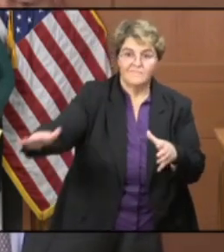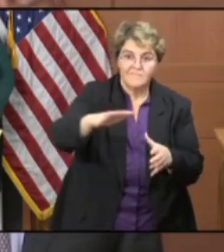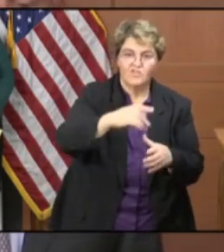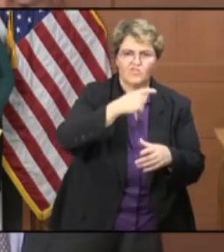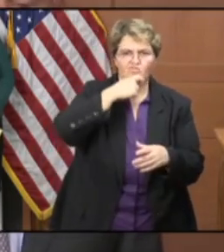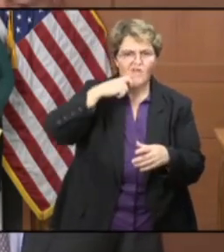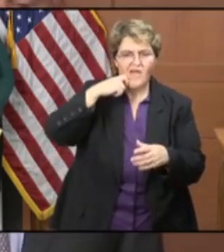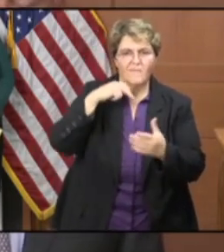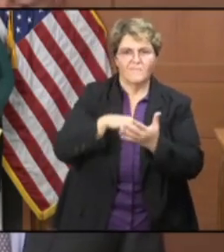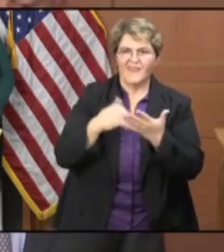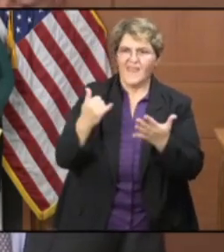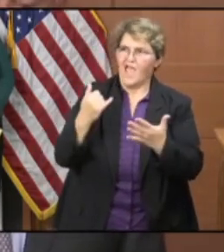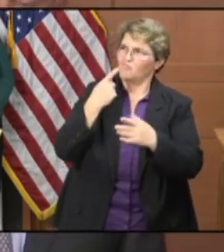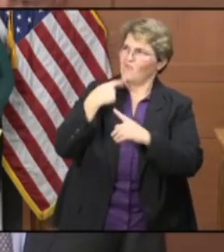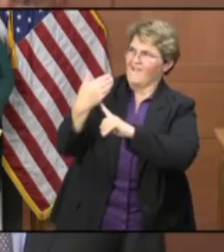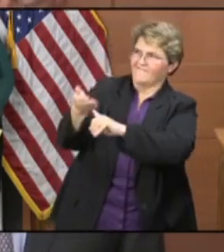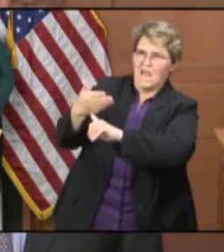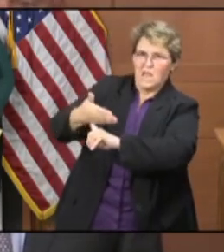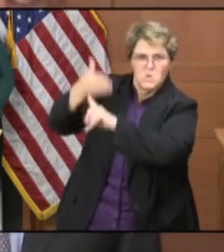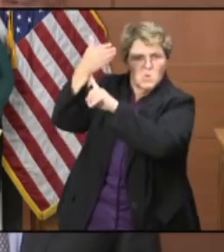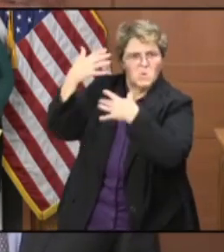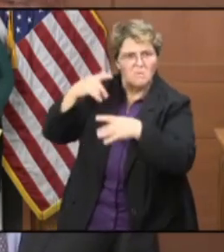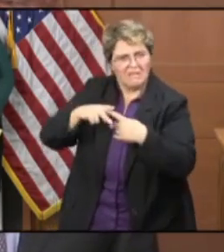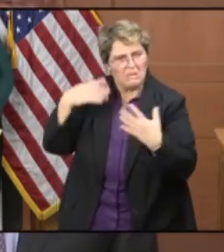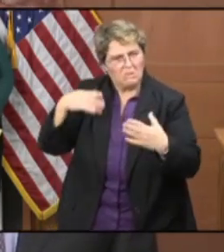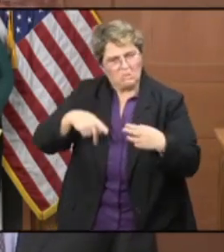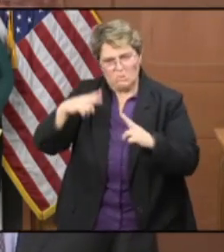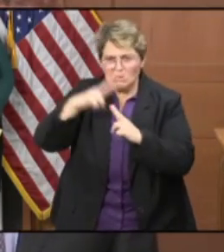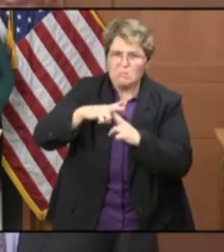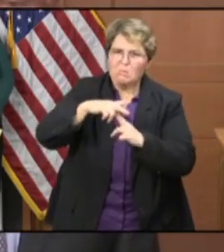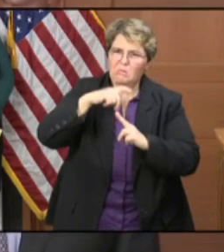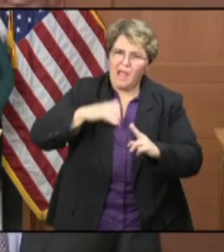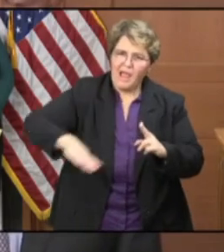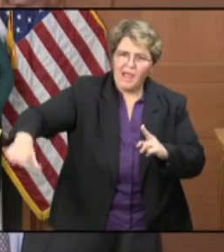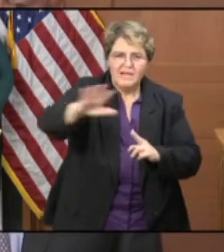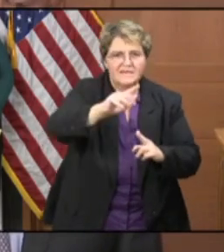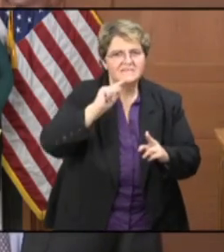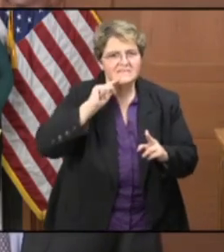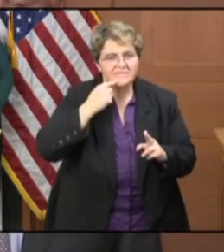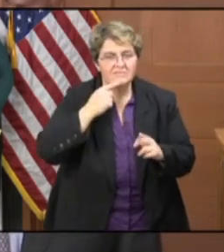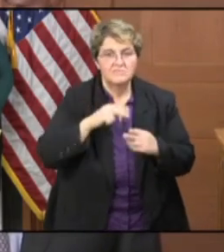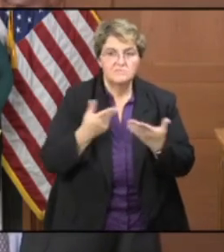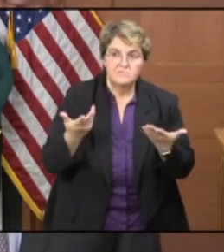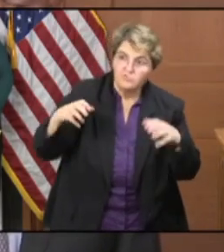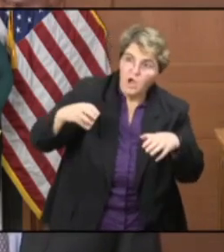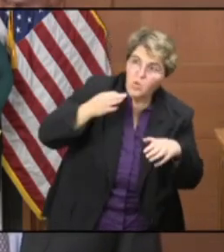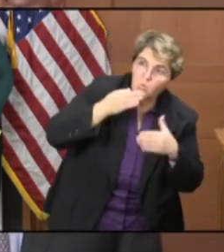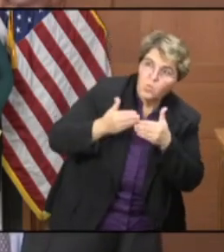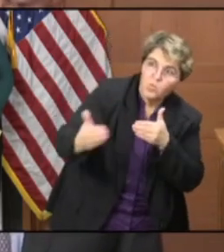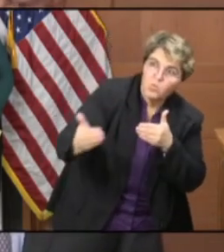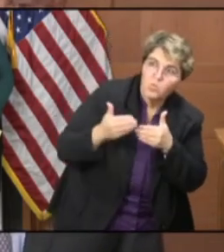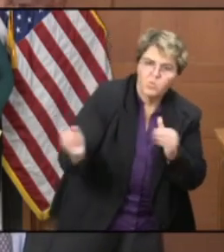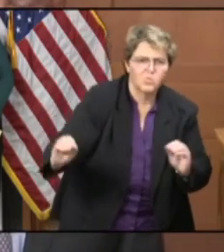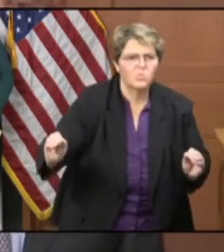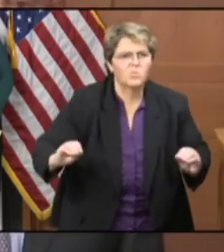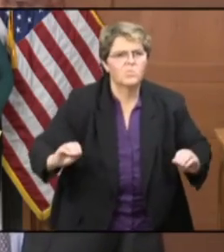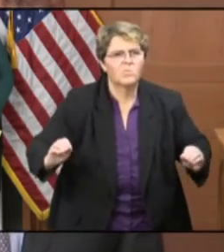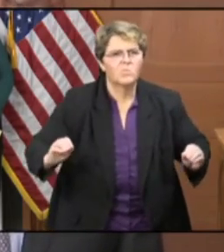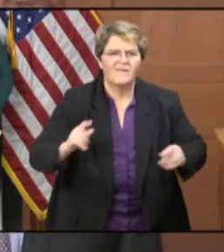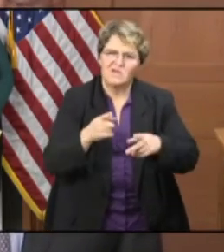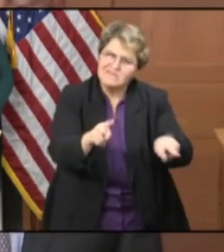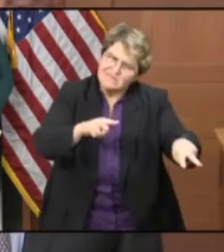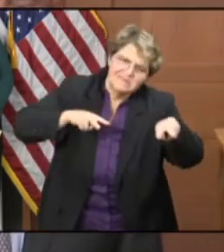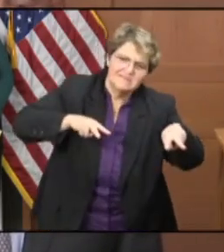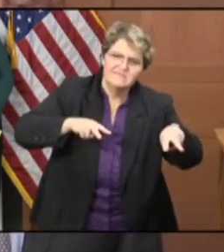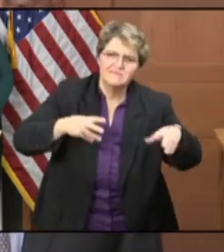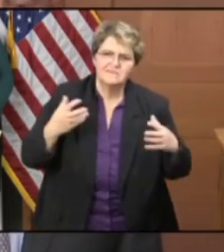week, and we don't have any major rain on the forecast for some time. So we took a step this weekend